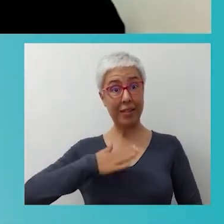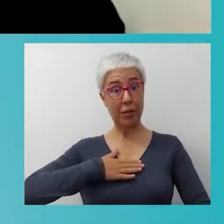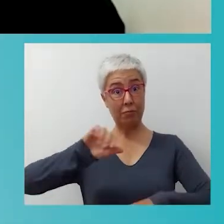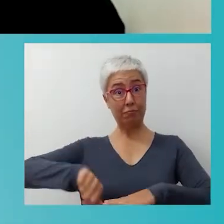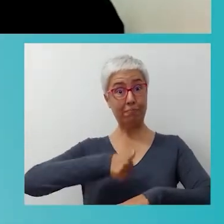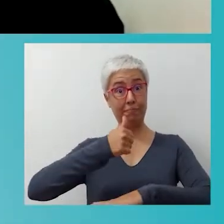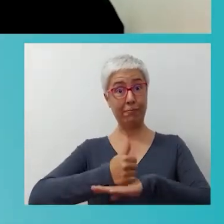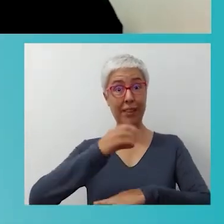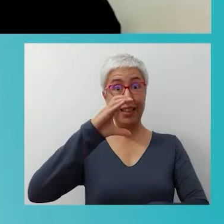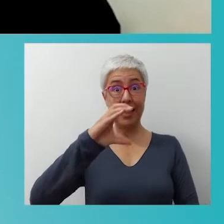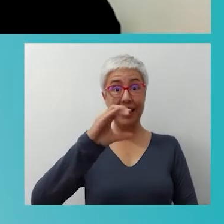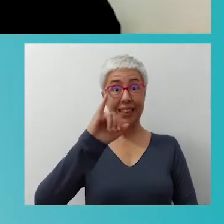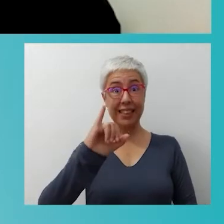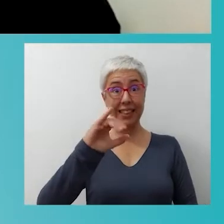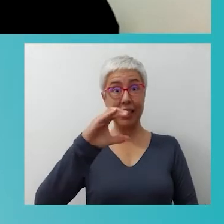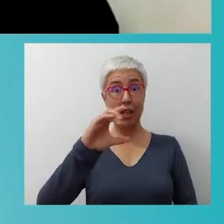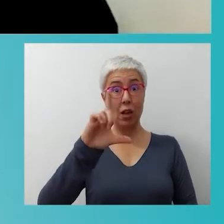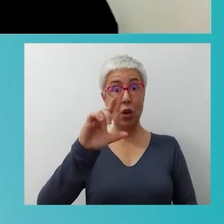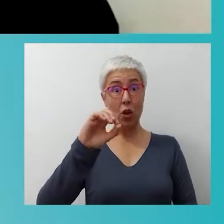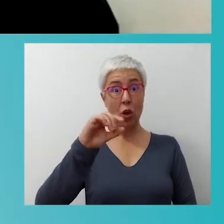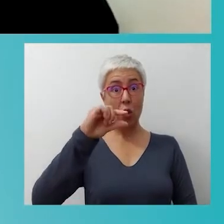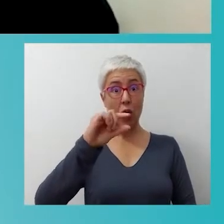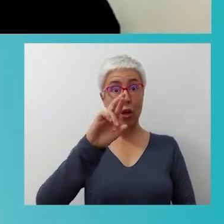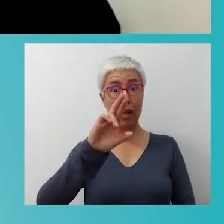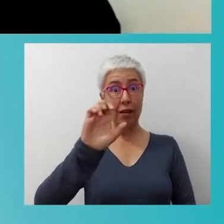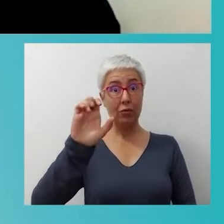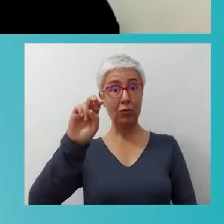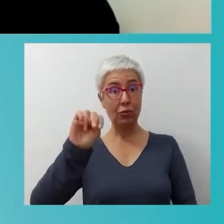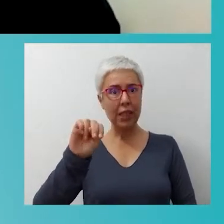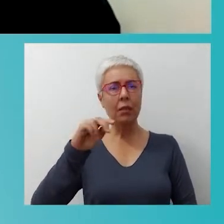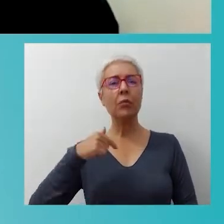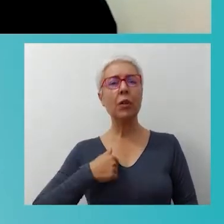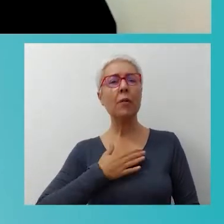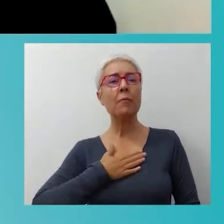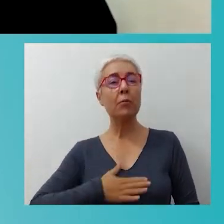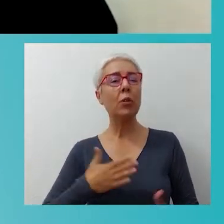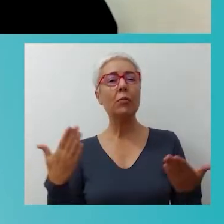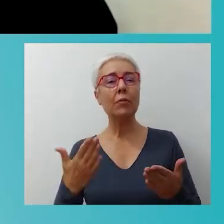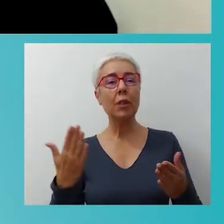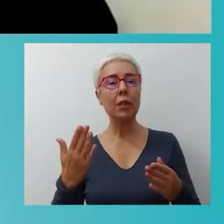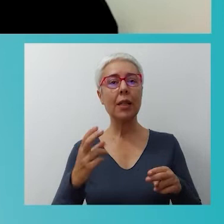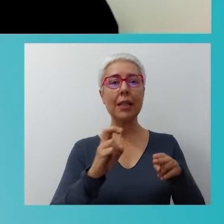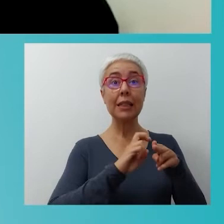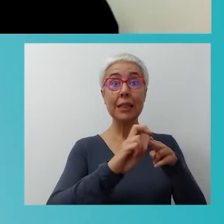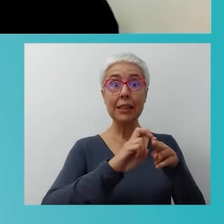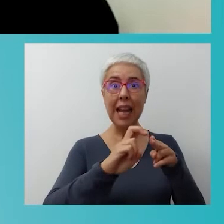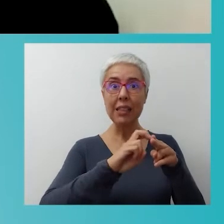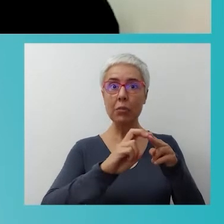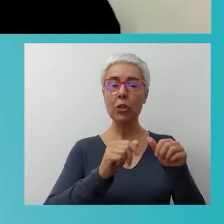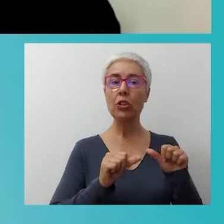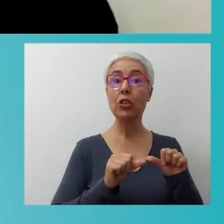Hi, I'm Gregorio, CEO of Ciclo Green. We help companies to promote sustainable mobility and reduce their CO2 emissions.